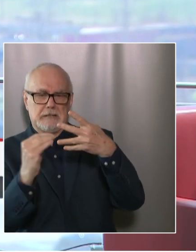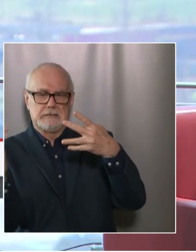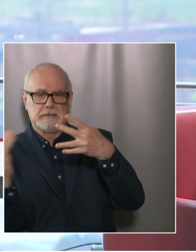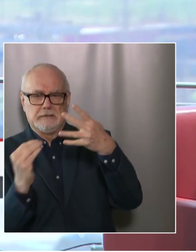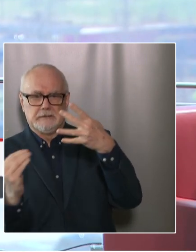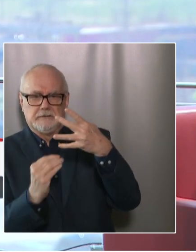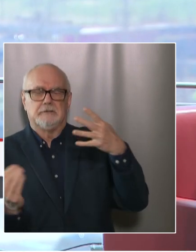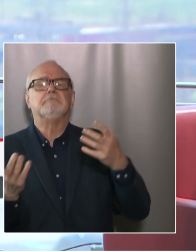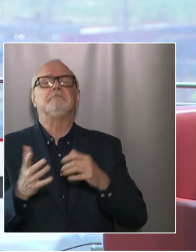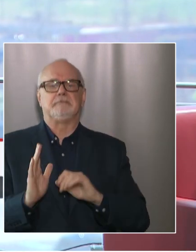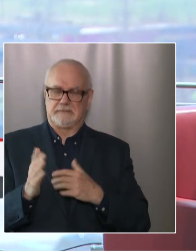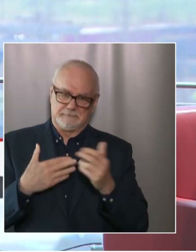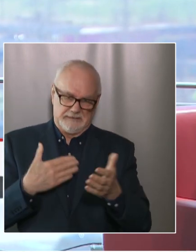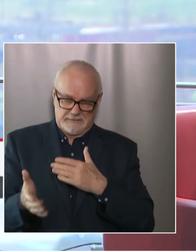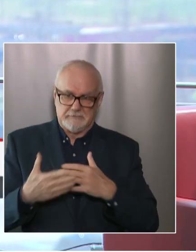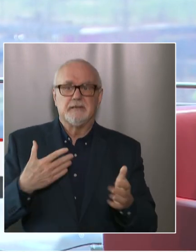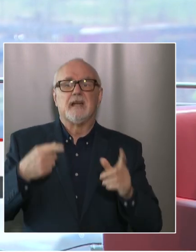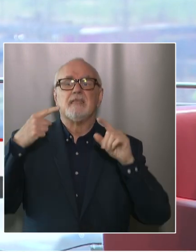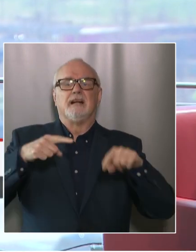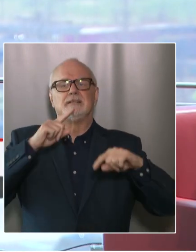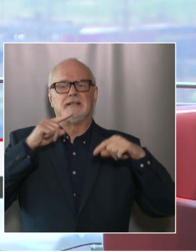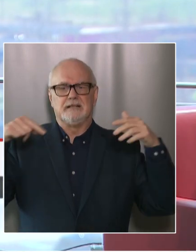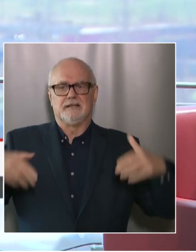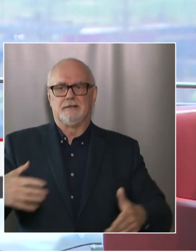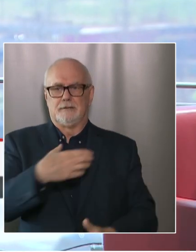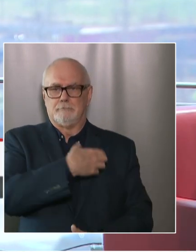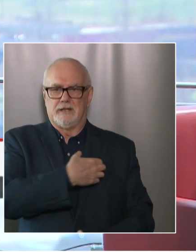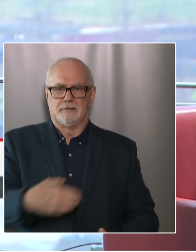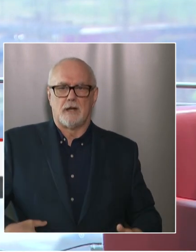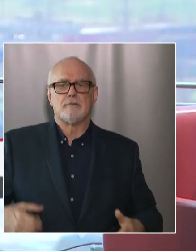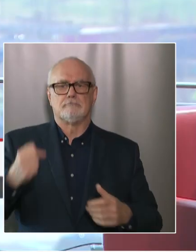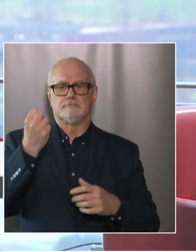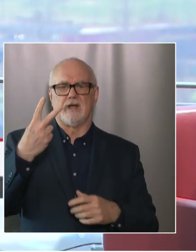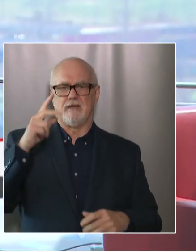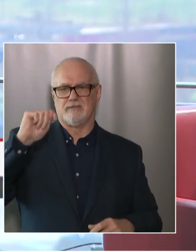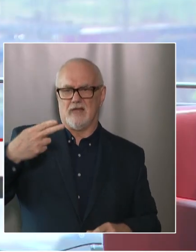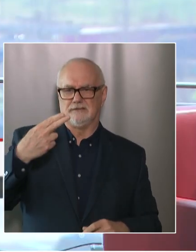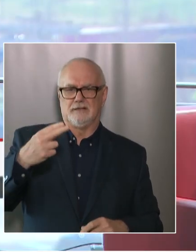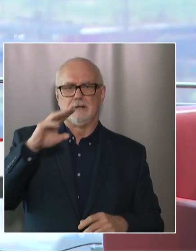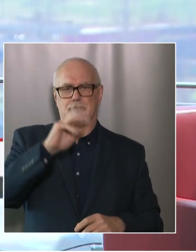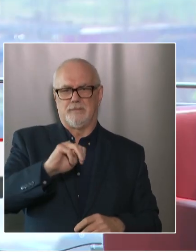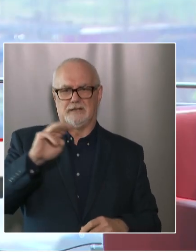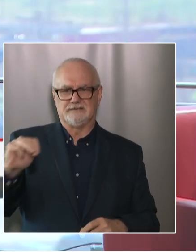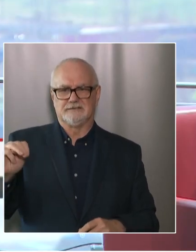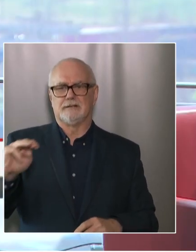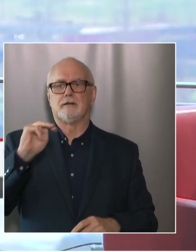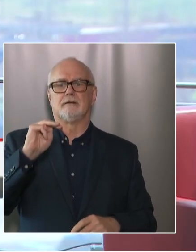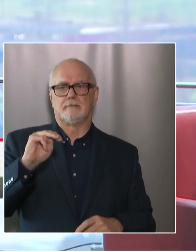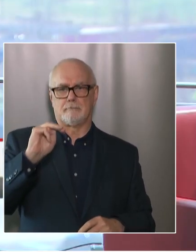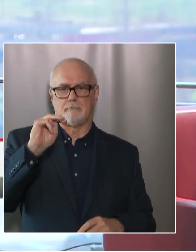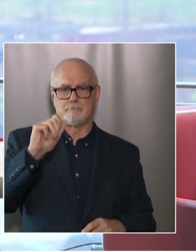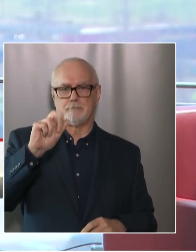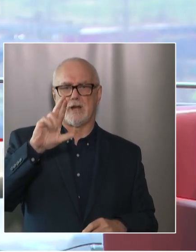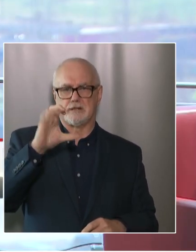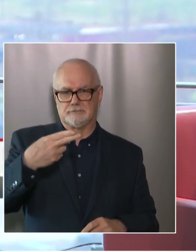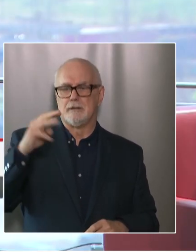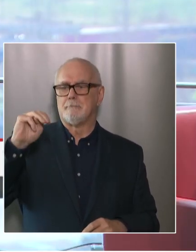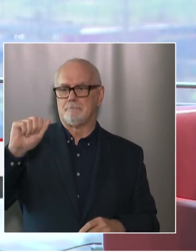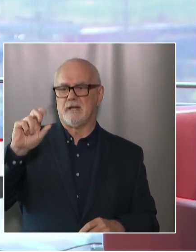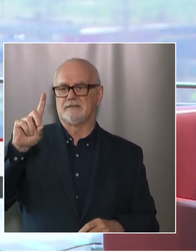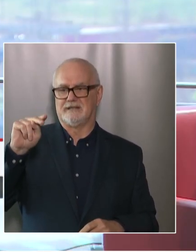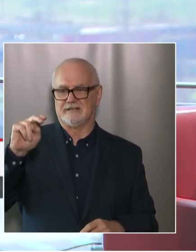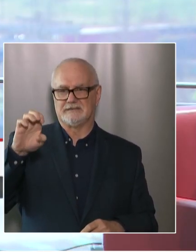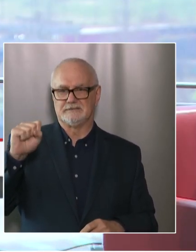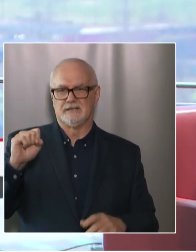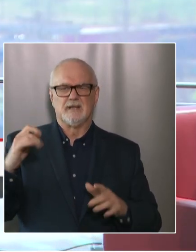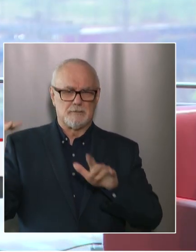is Mayor Bowser's 12th March Madness. I know many of you have been coming to this event from day one and haven't missed a single one